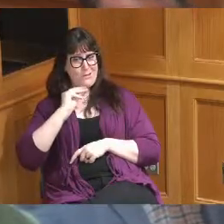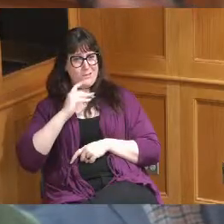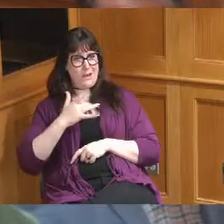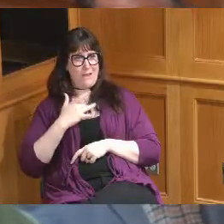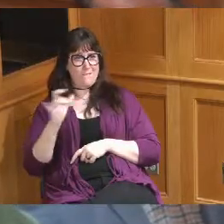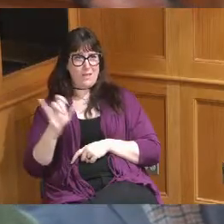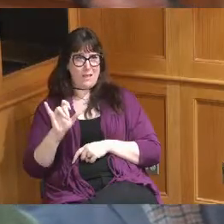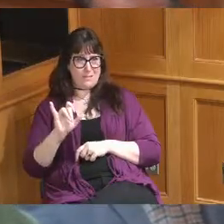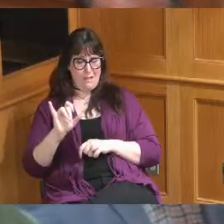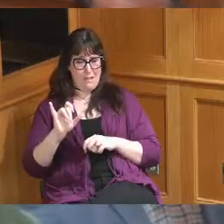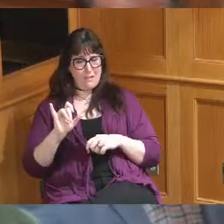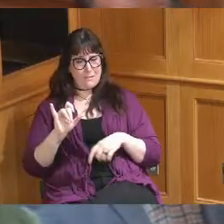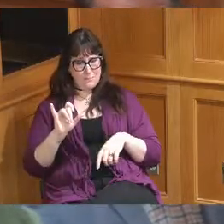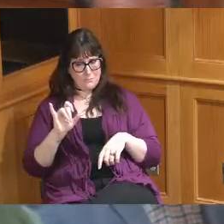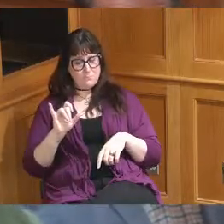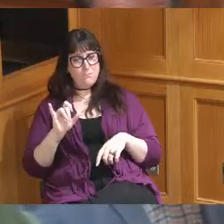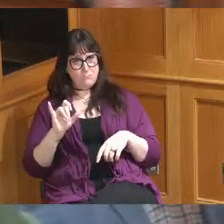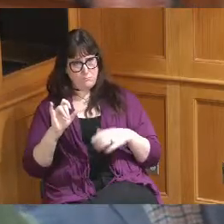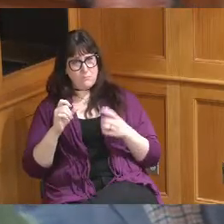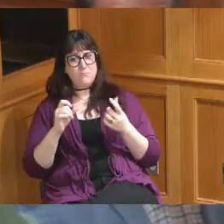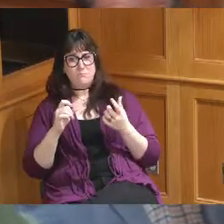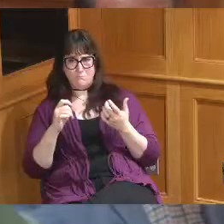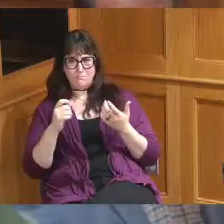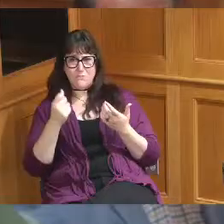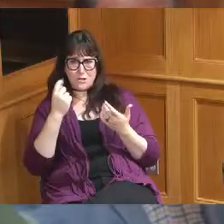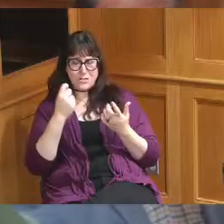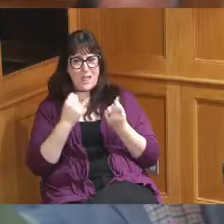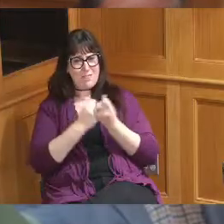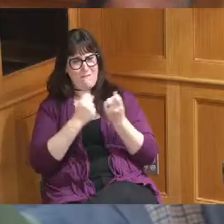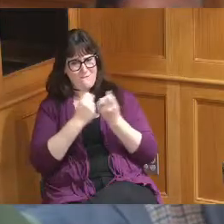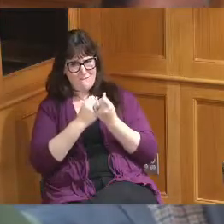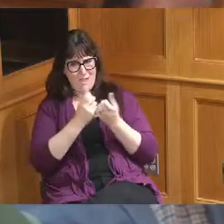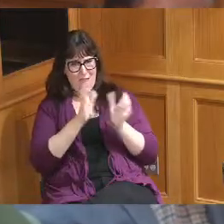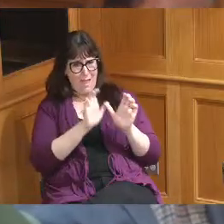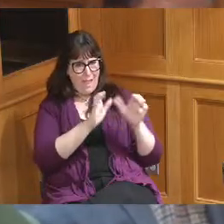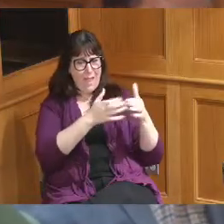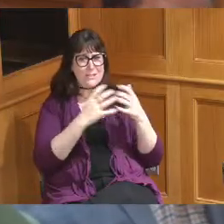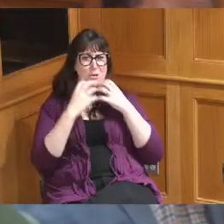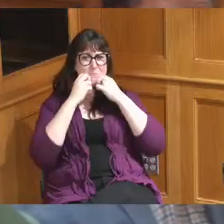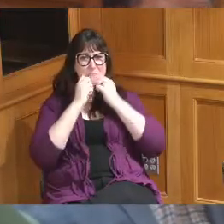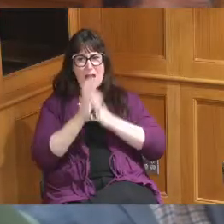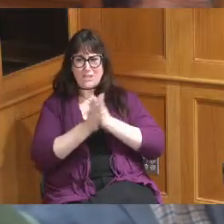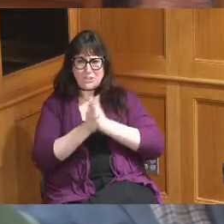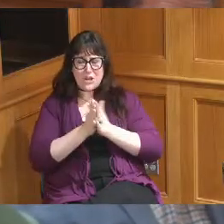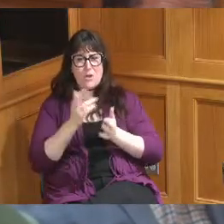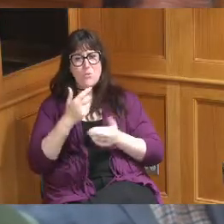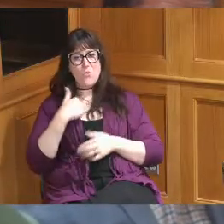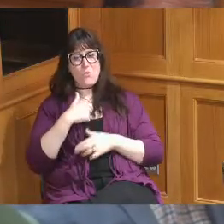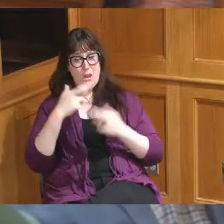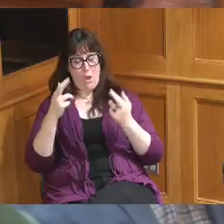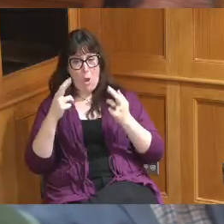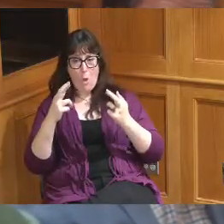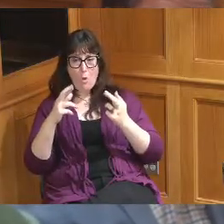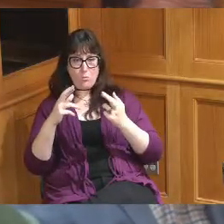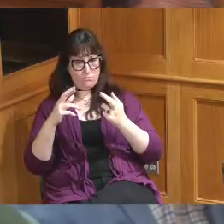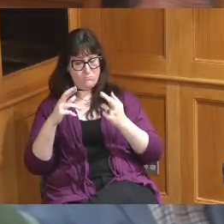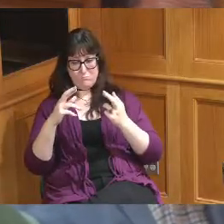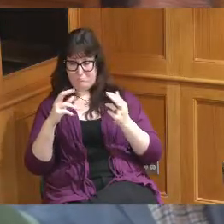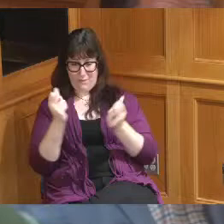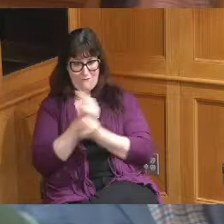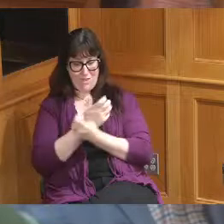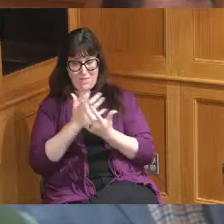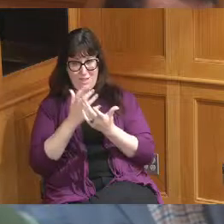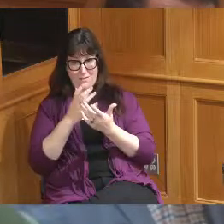like, the fans are very passionate about the team. And, we hope you guys get a deal done. And, when